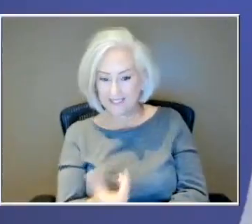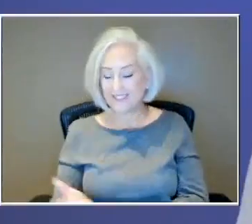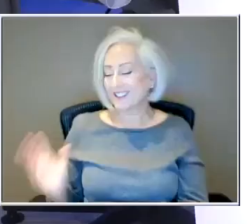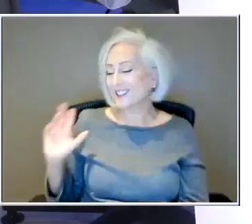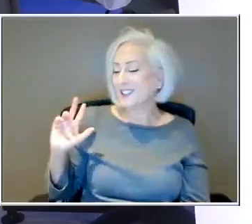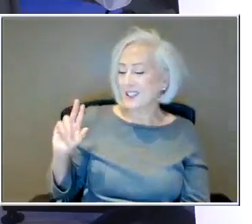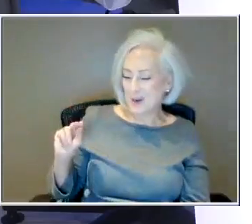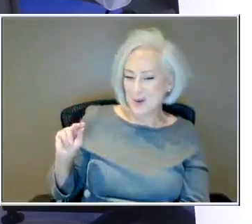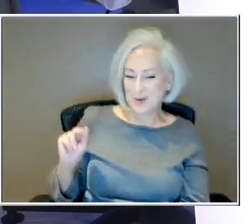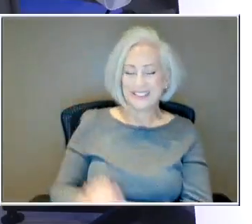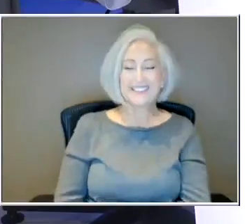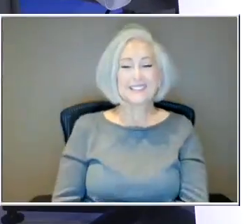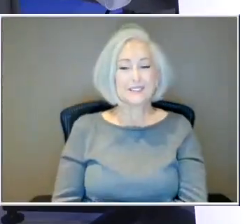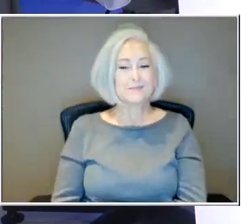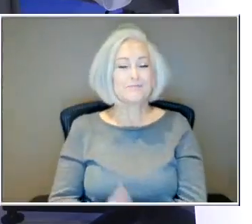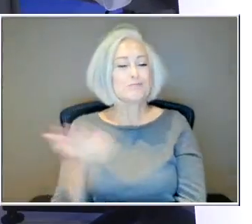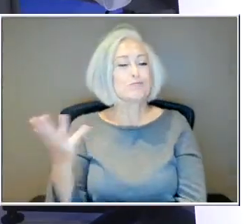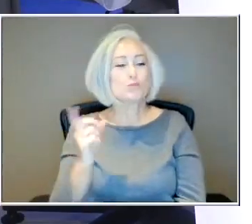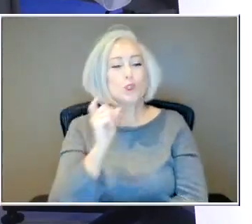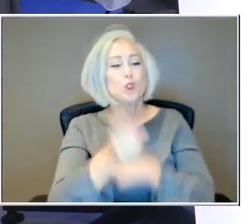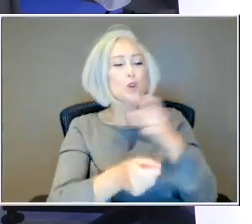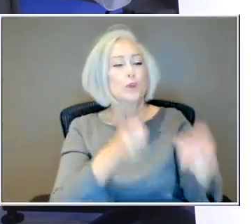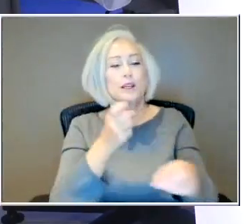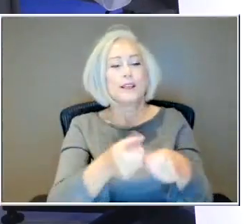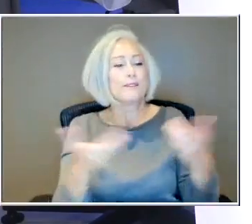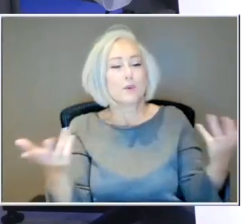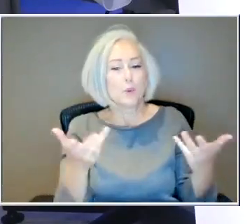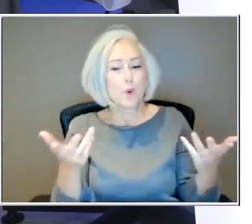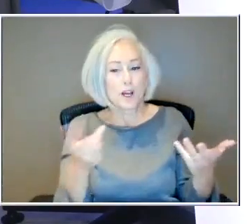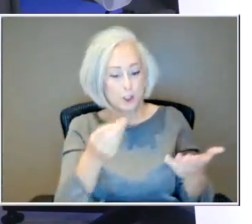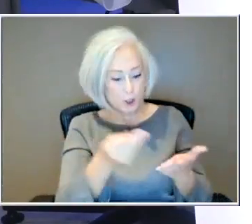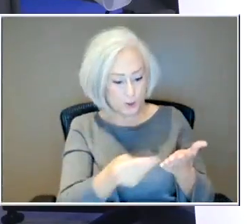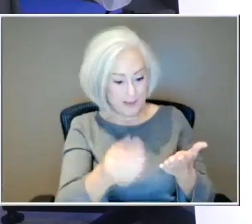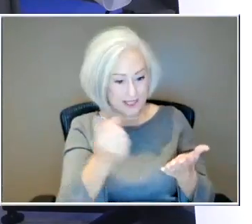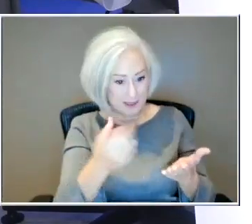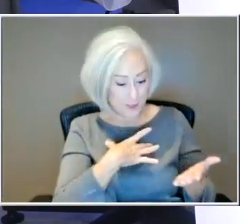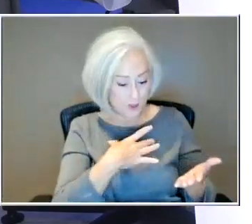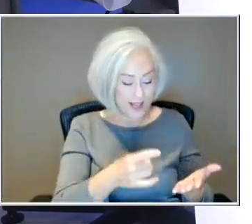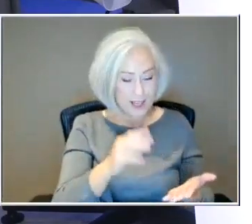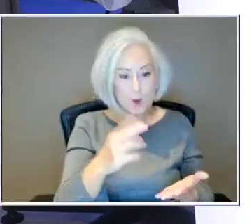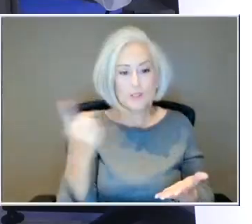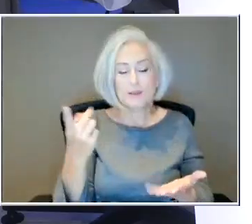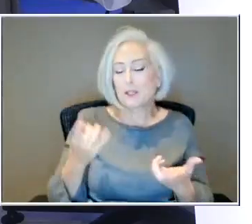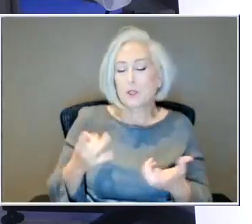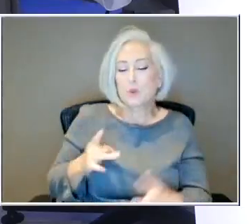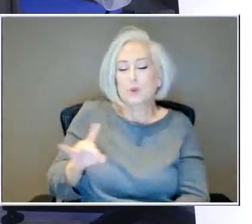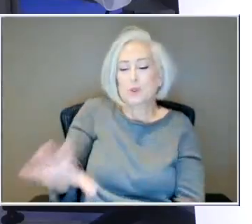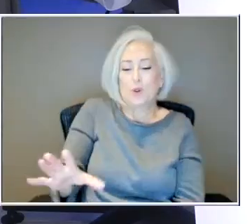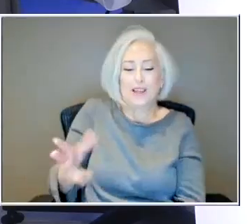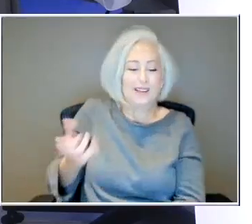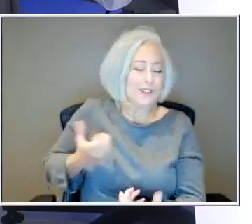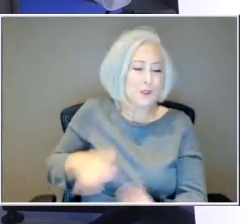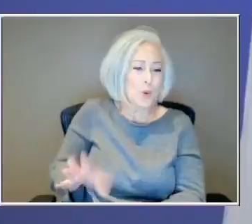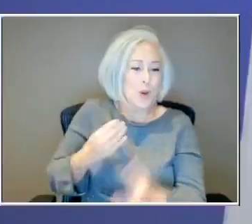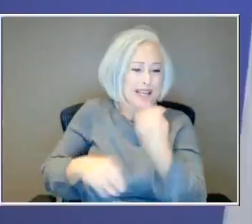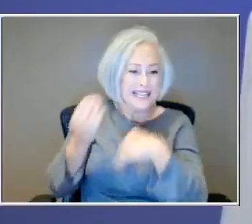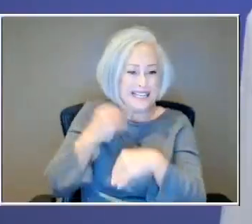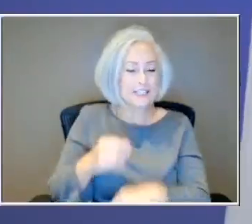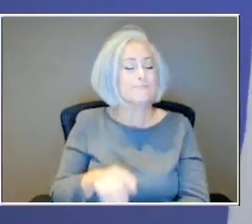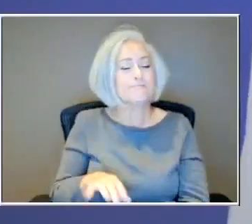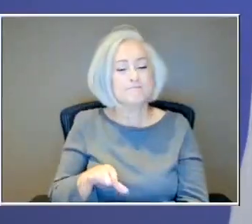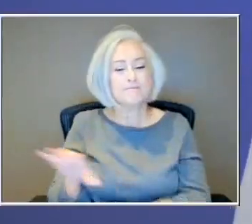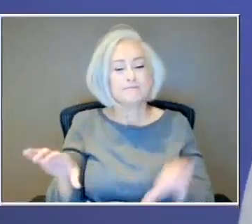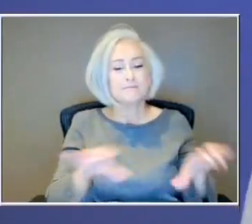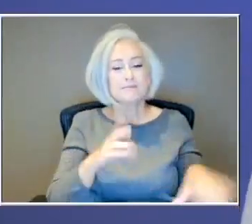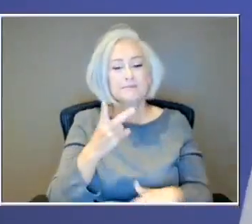not. Okay. Yeah. What do you give out? What's your candy of choice? Do you buy stuff that you like, or do you try to buy stuff you don't like so you don't eat it? I do a little bit of both, and then I send